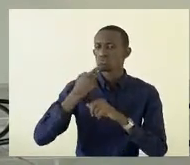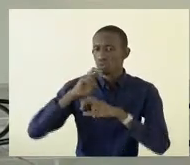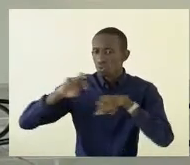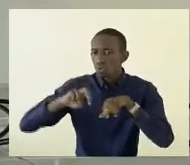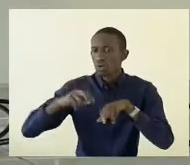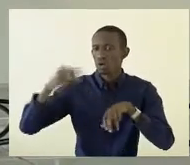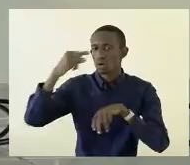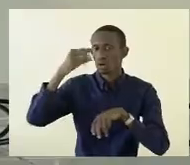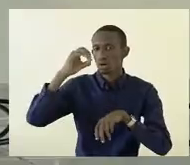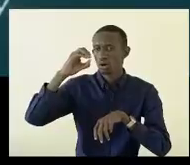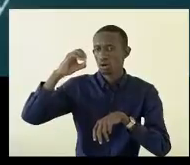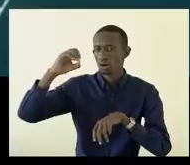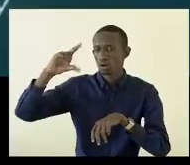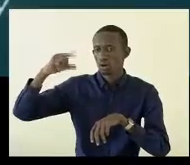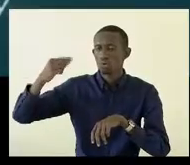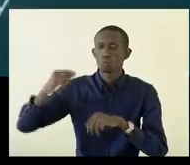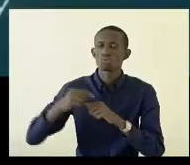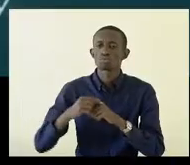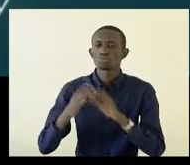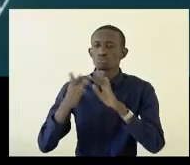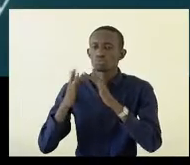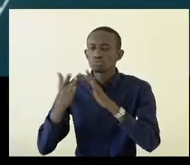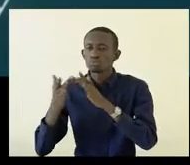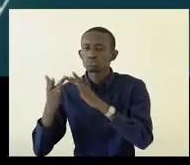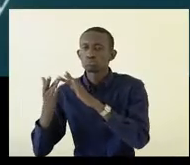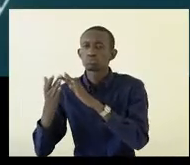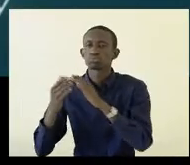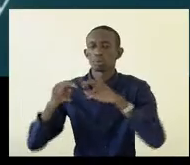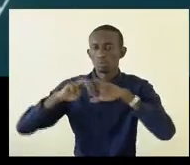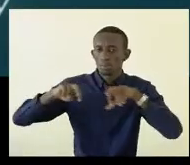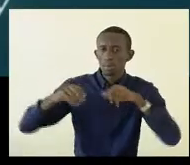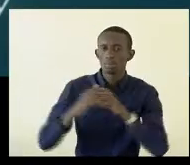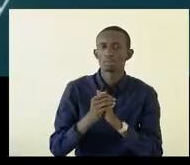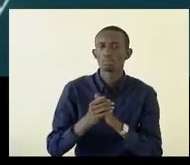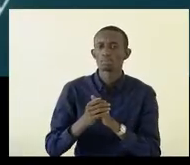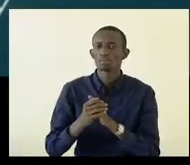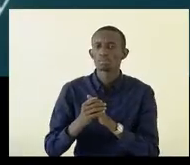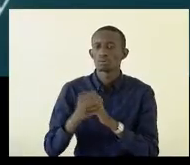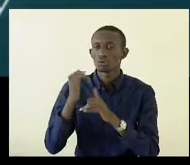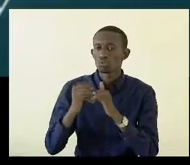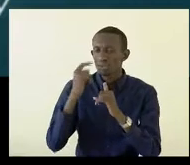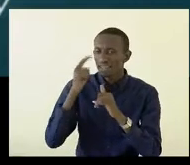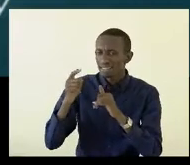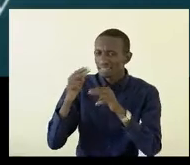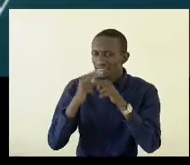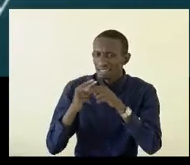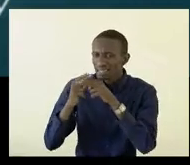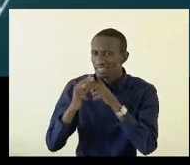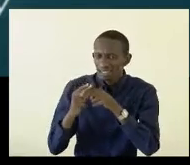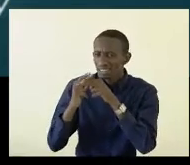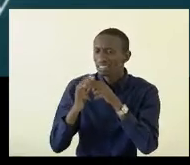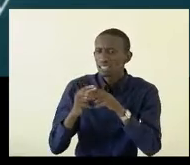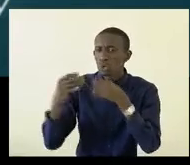to put in your email and the name. Then it should, once you're done clicking the multiple choice numbers, it should give you the